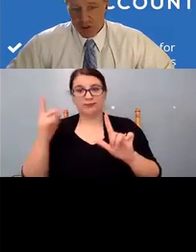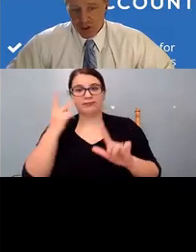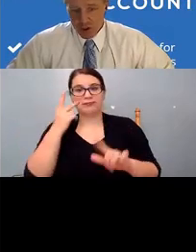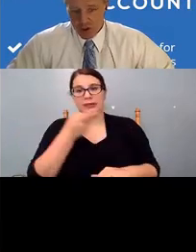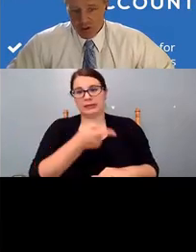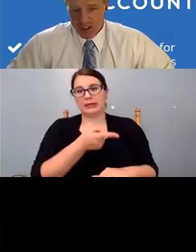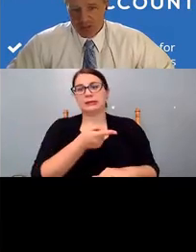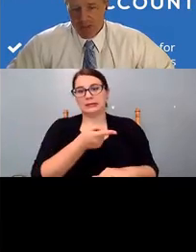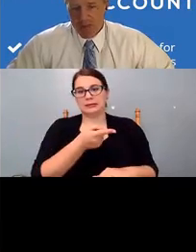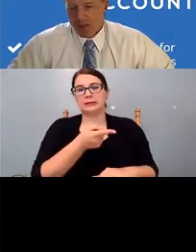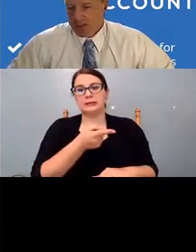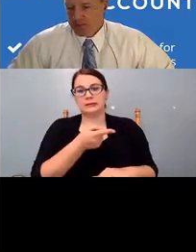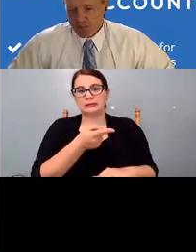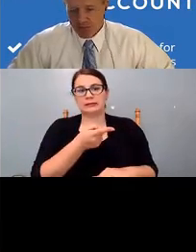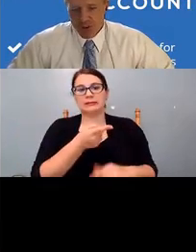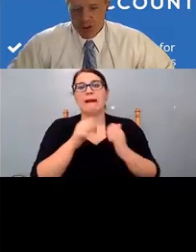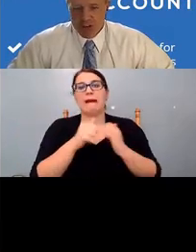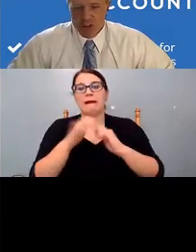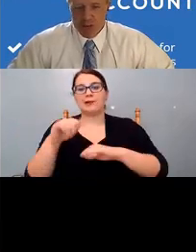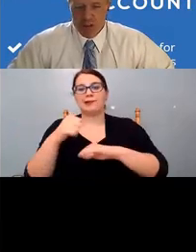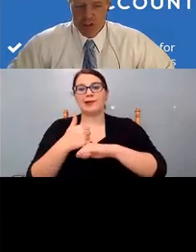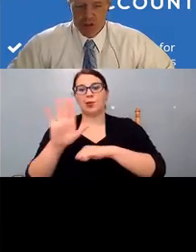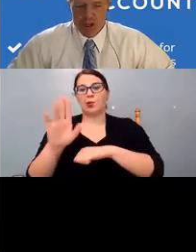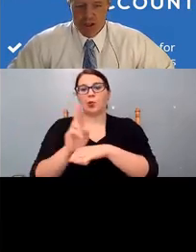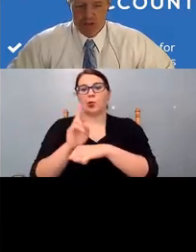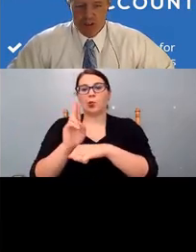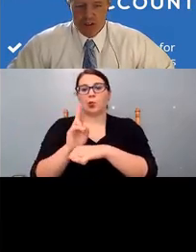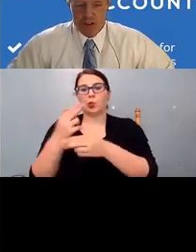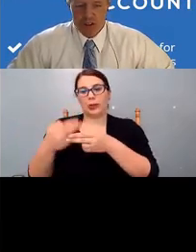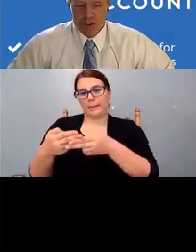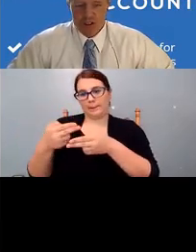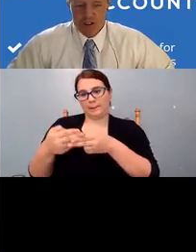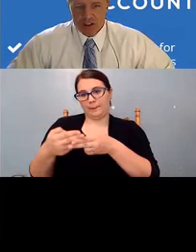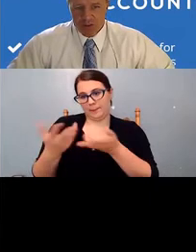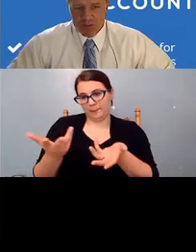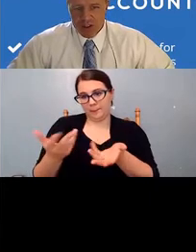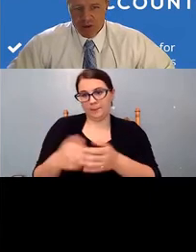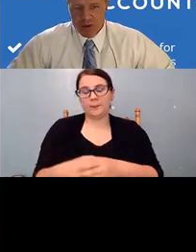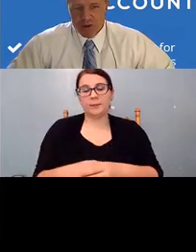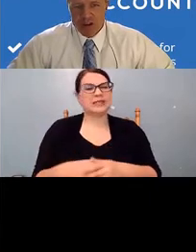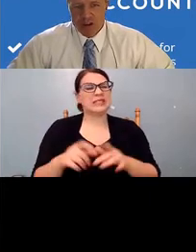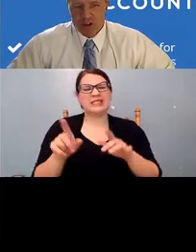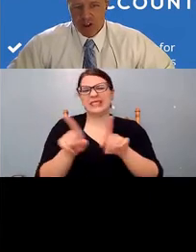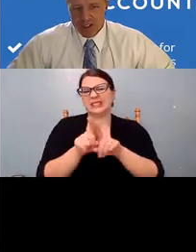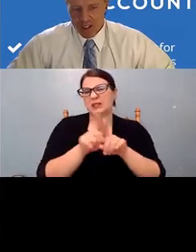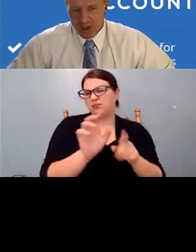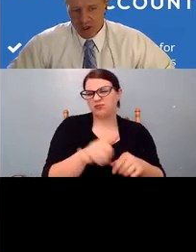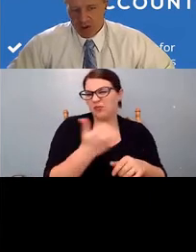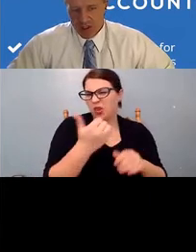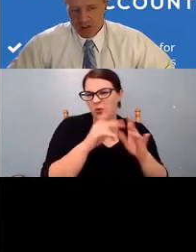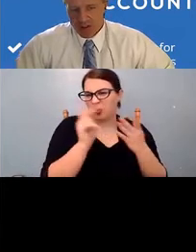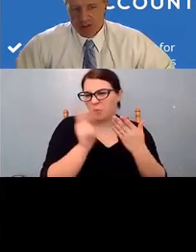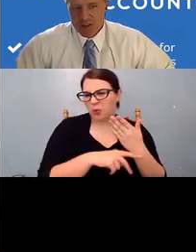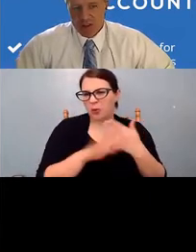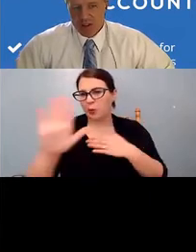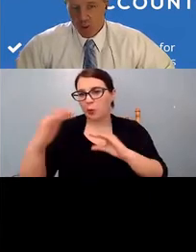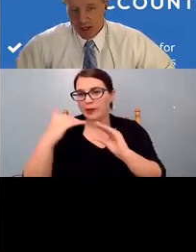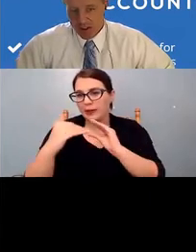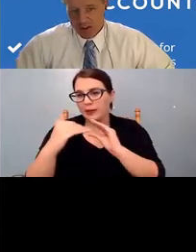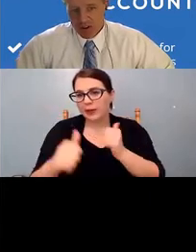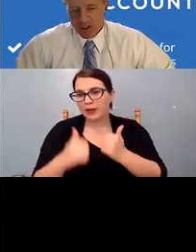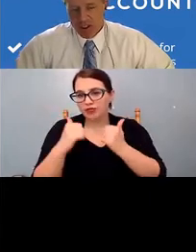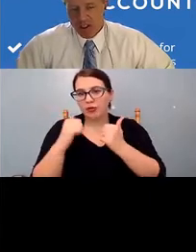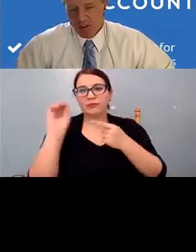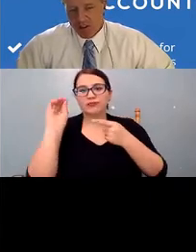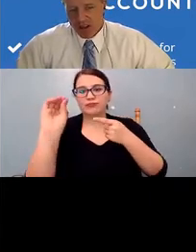set up your username. Very similar to a lot of other systems. You would enter your email address